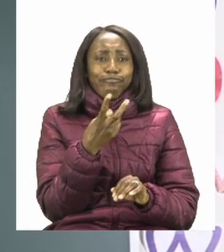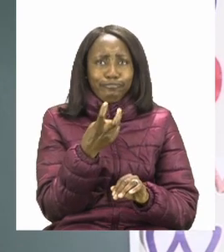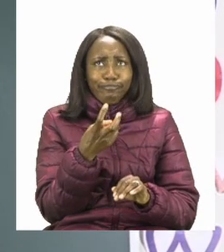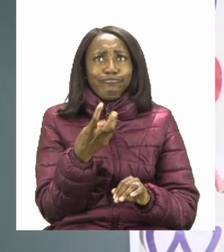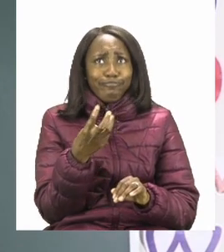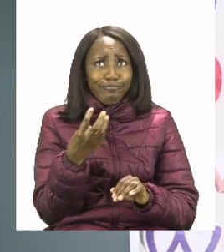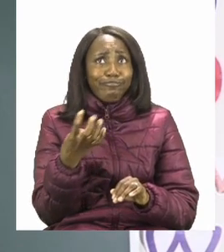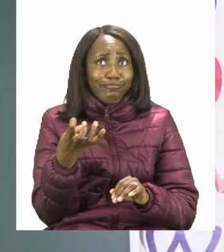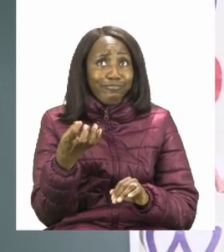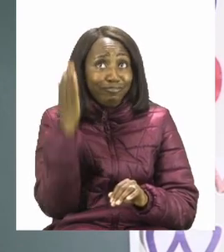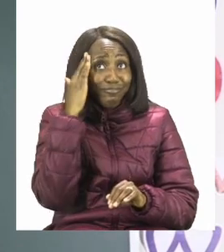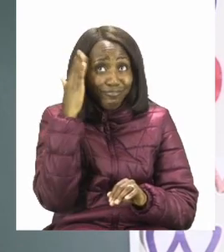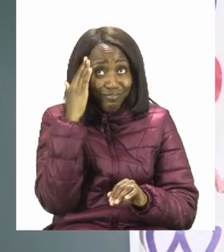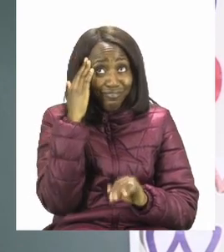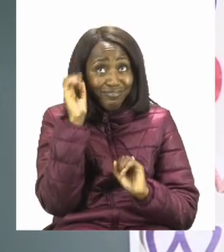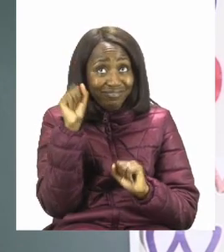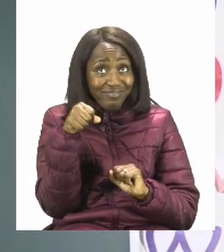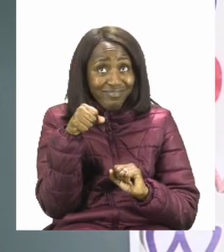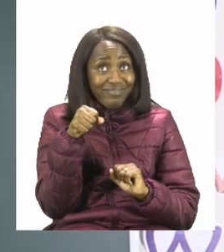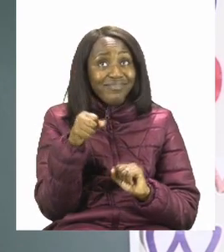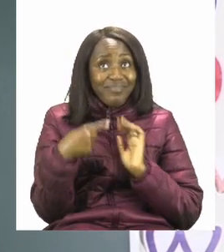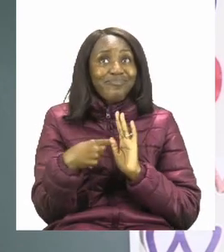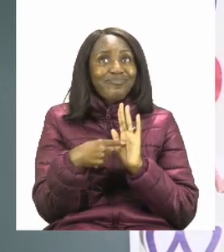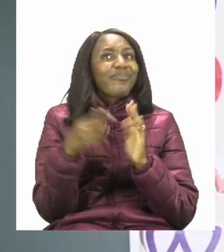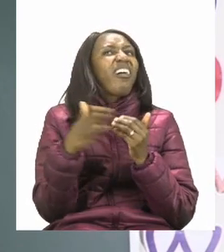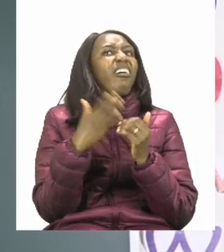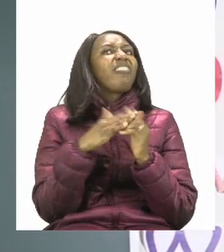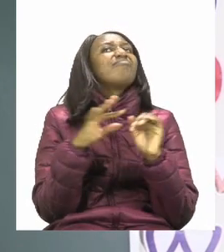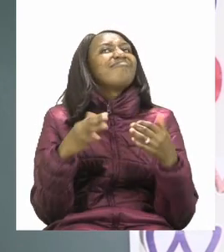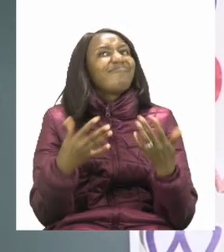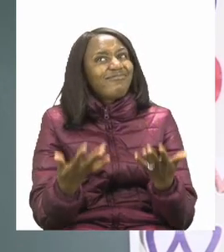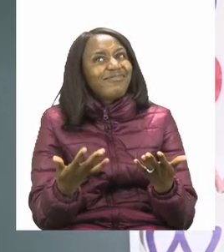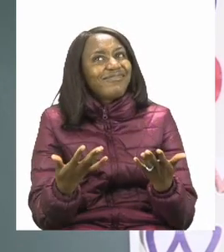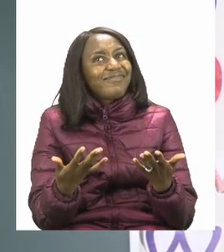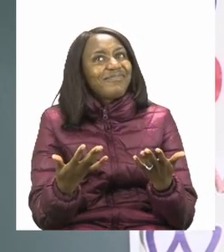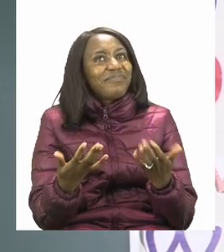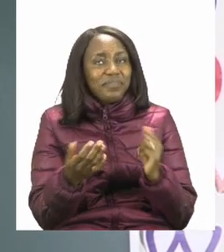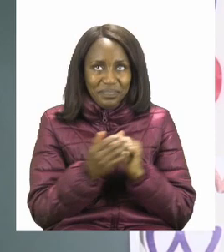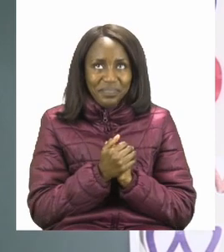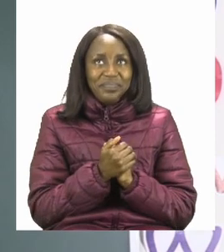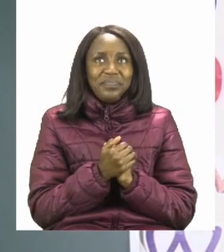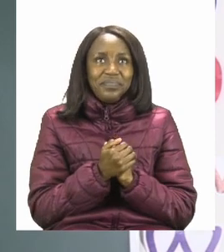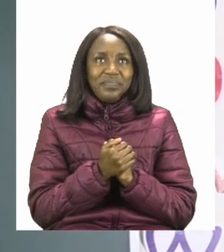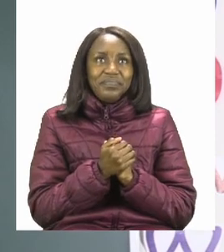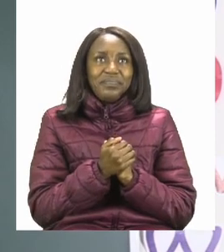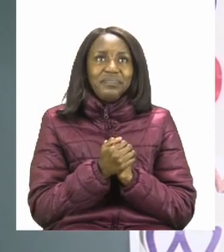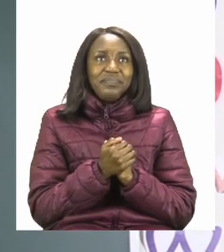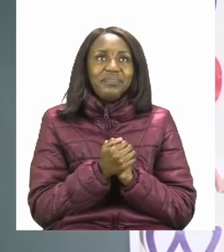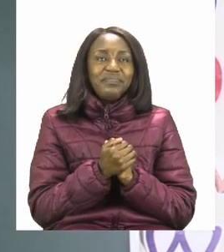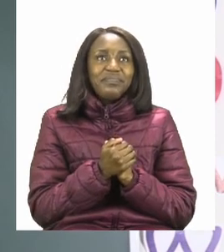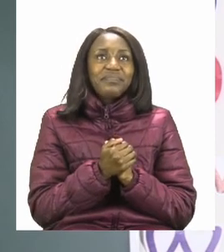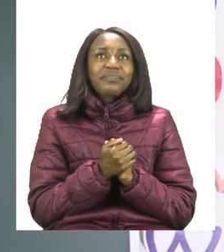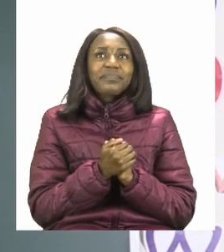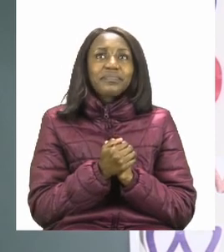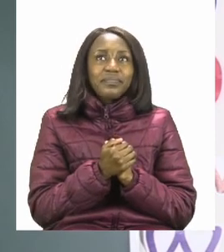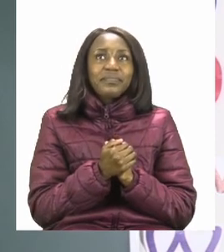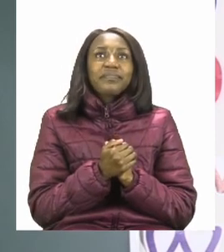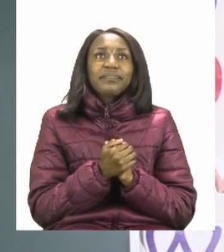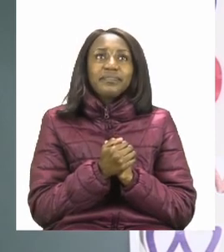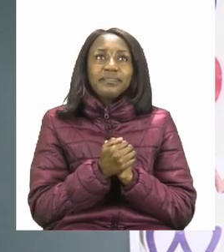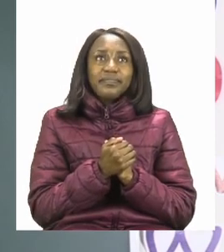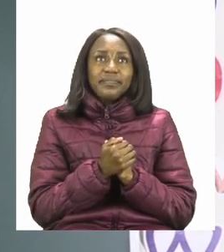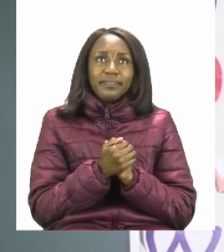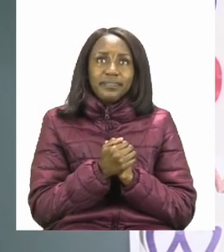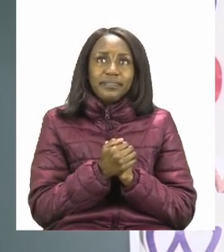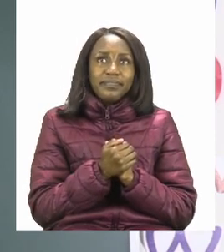our decade numbers. So what we're going to do is use those decade numbers